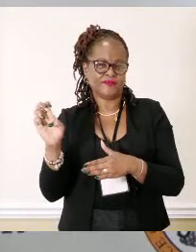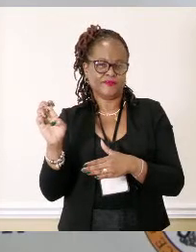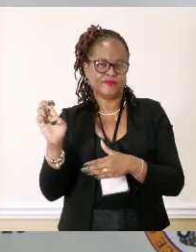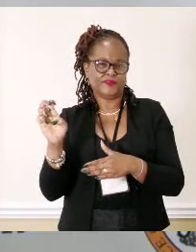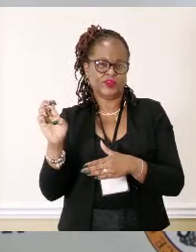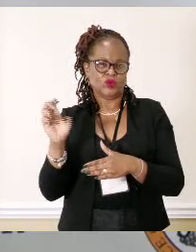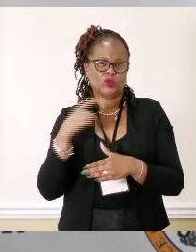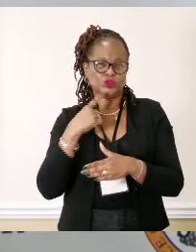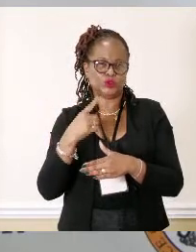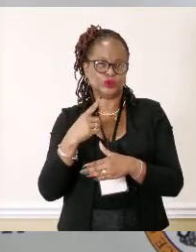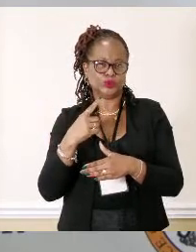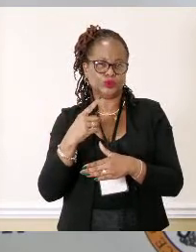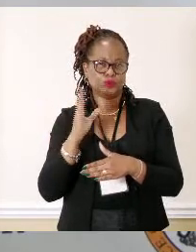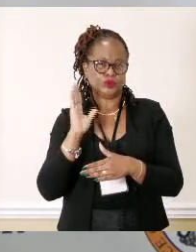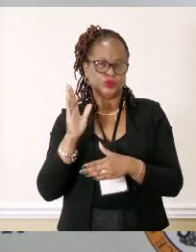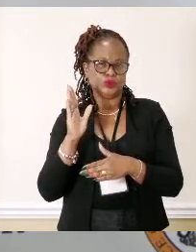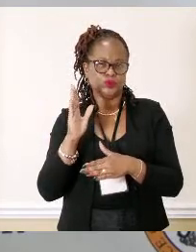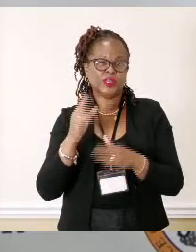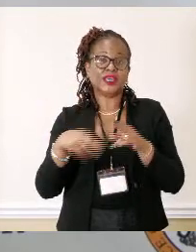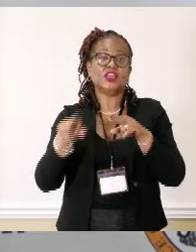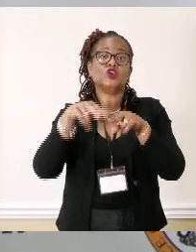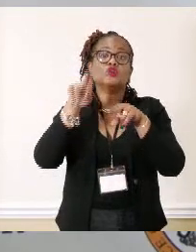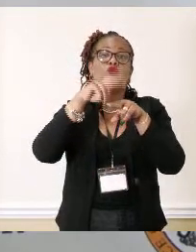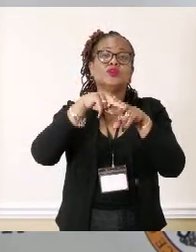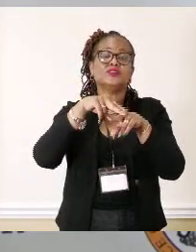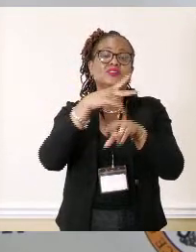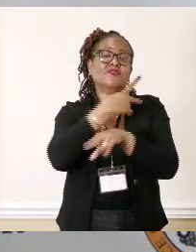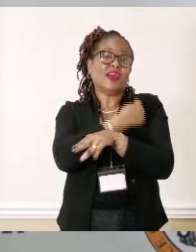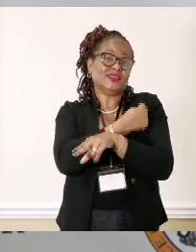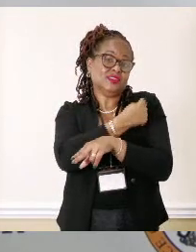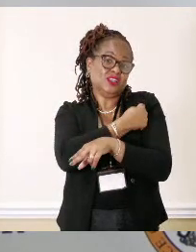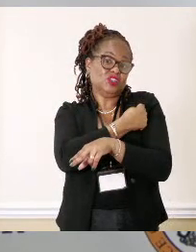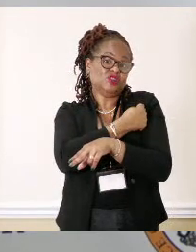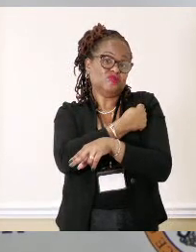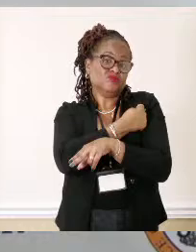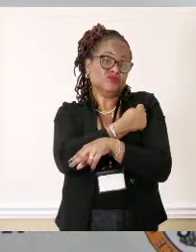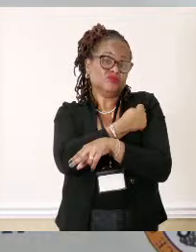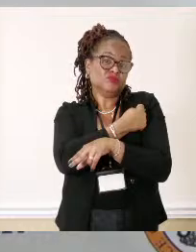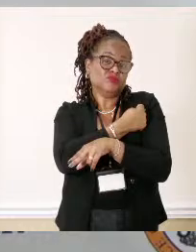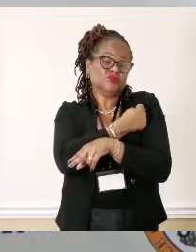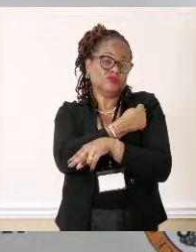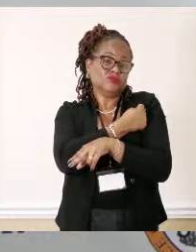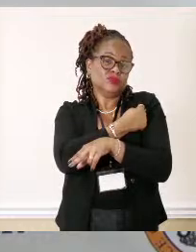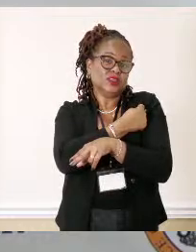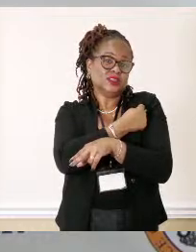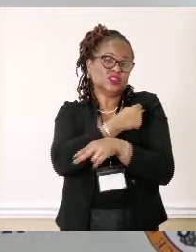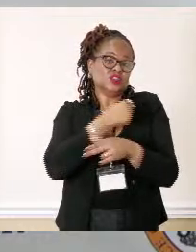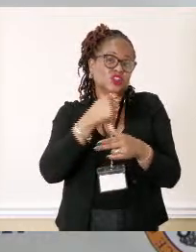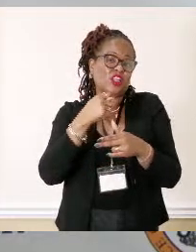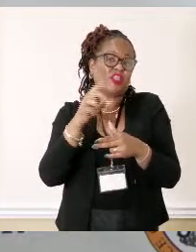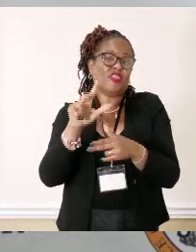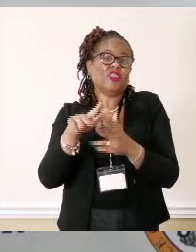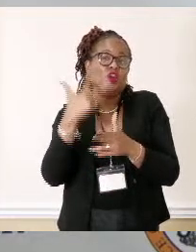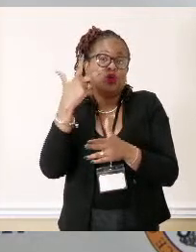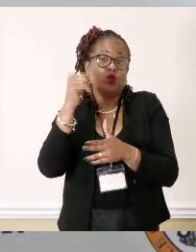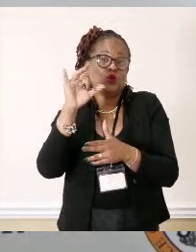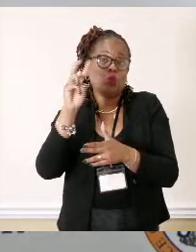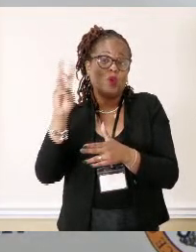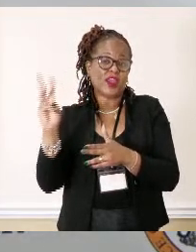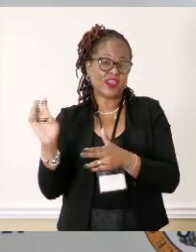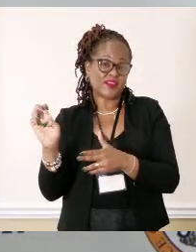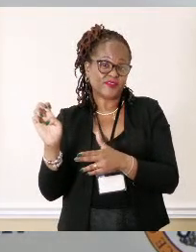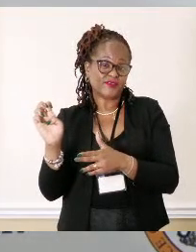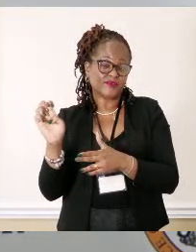you consider at any point increasing the vaccinations in light of the third wave?